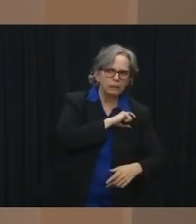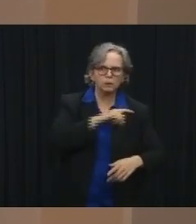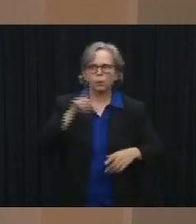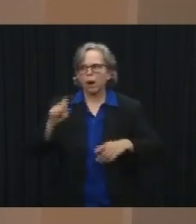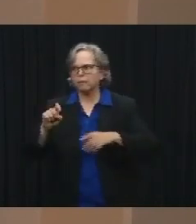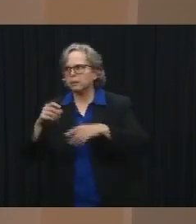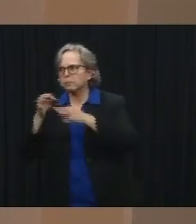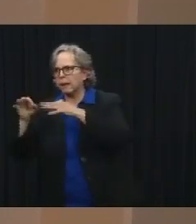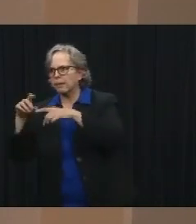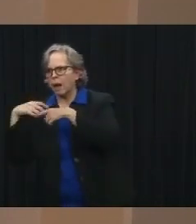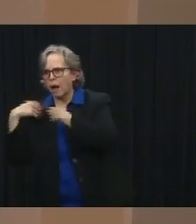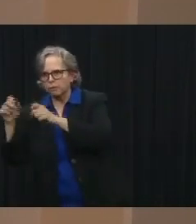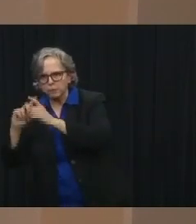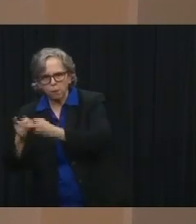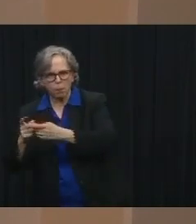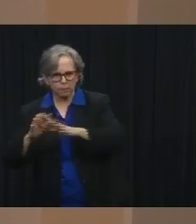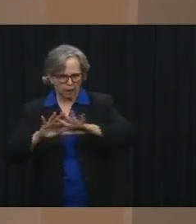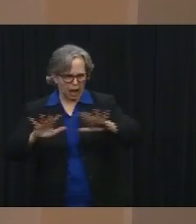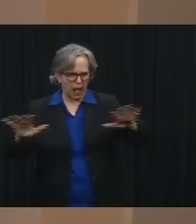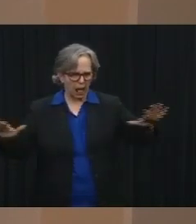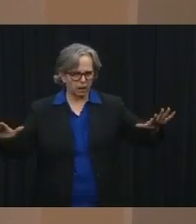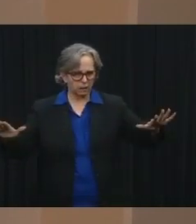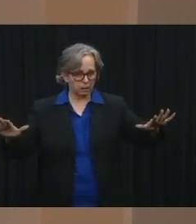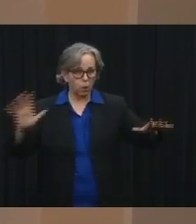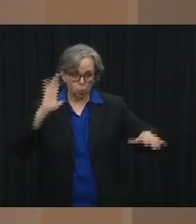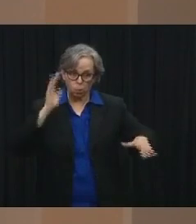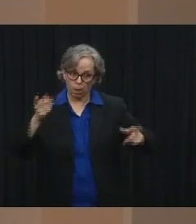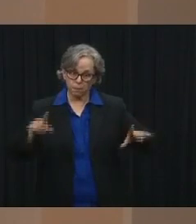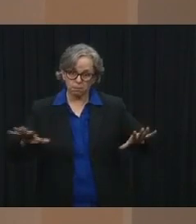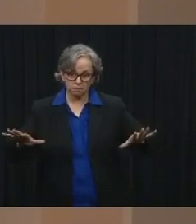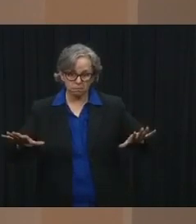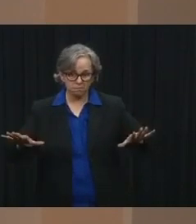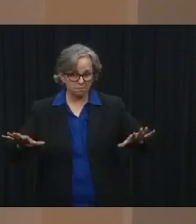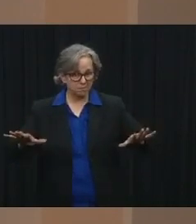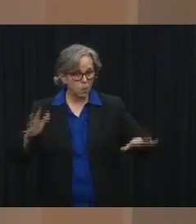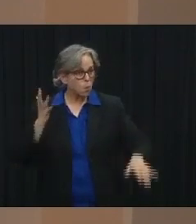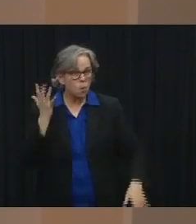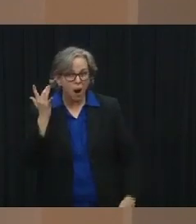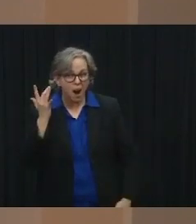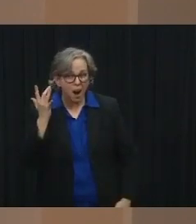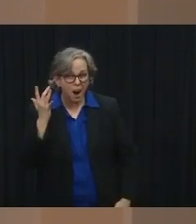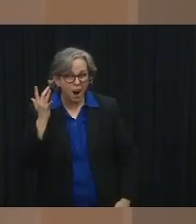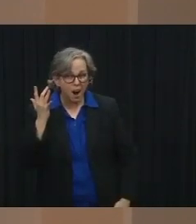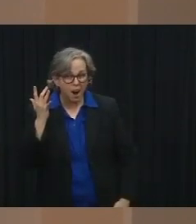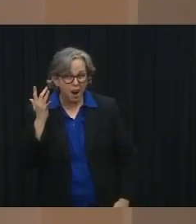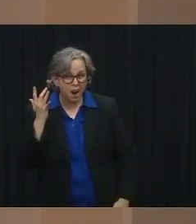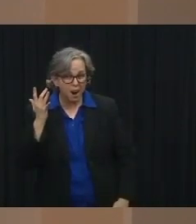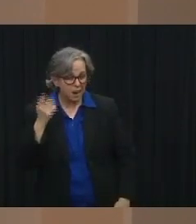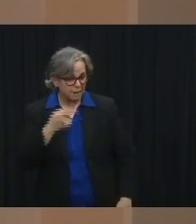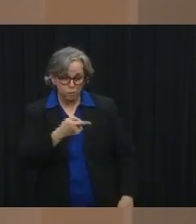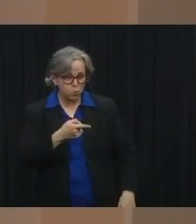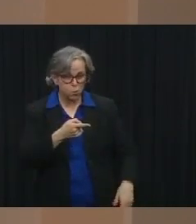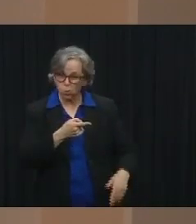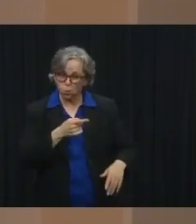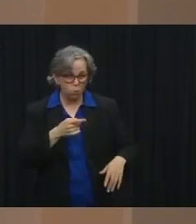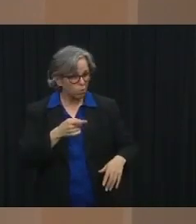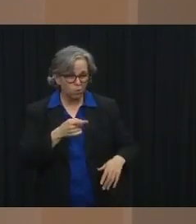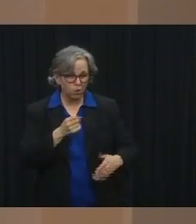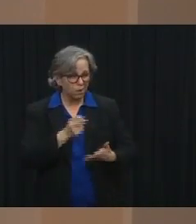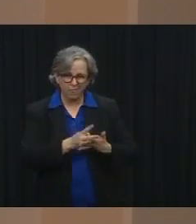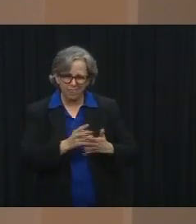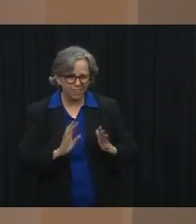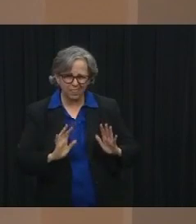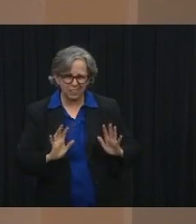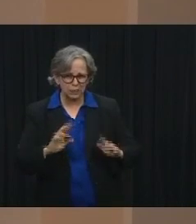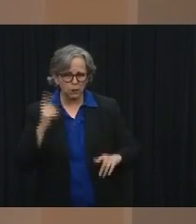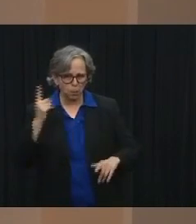is, clearly not qualifying under this order, you will eventually be called on it by an employee,